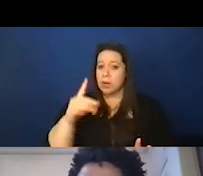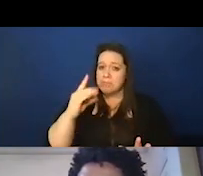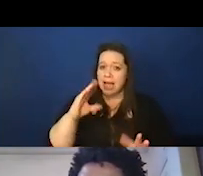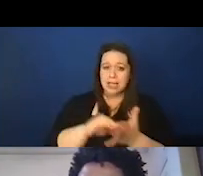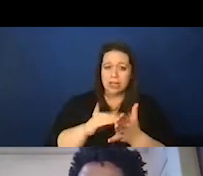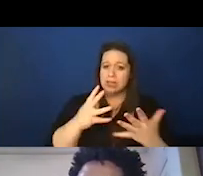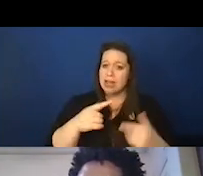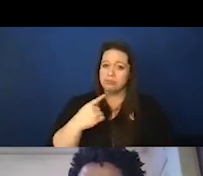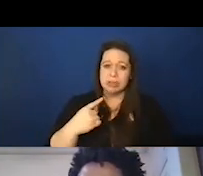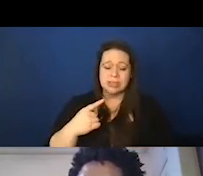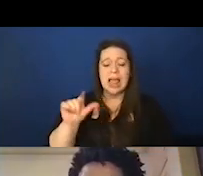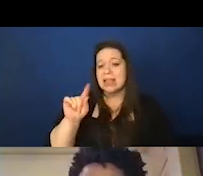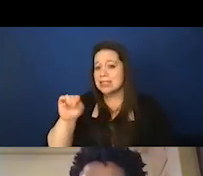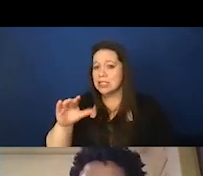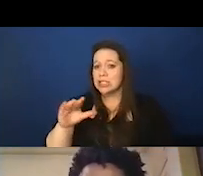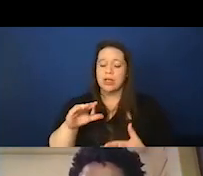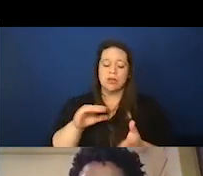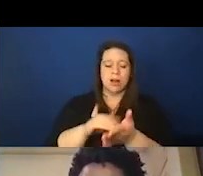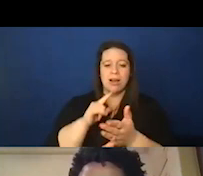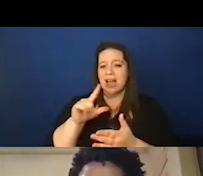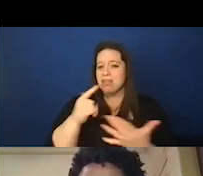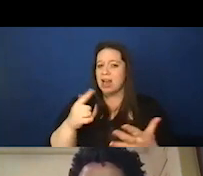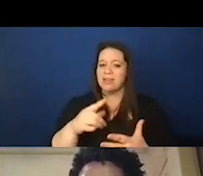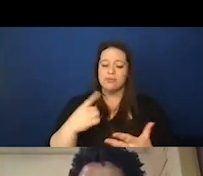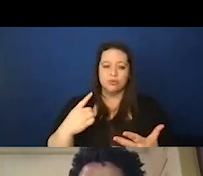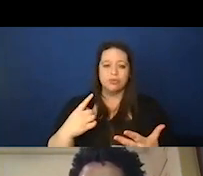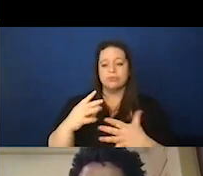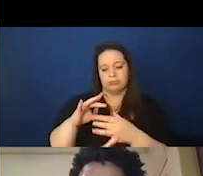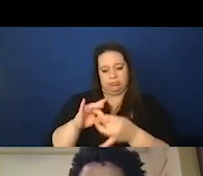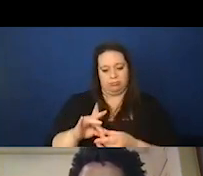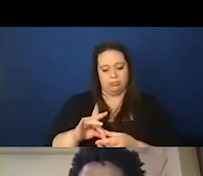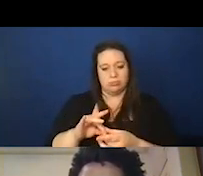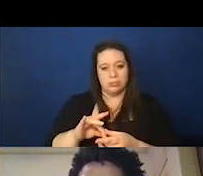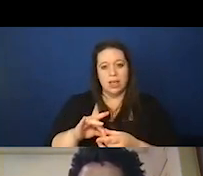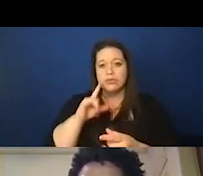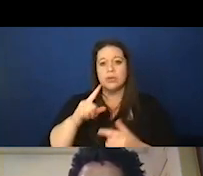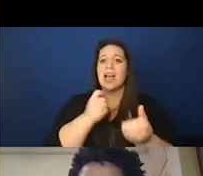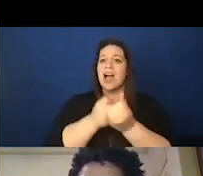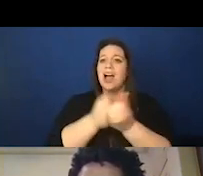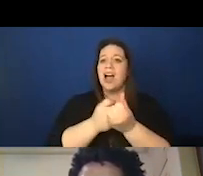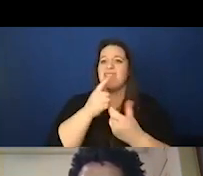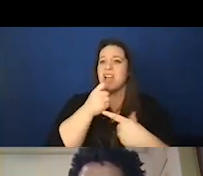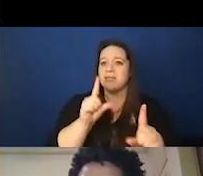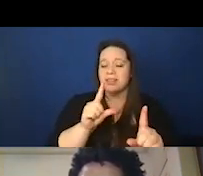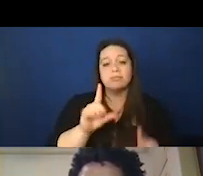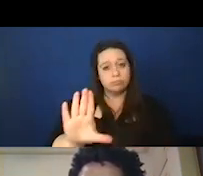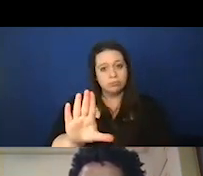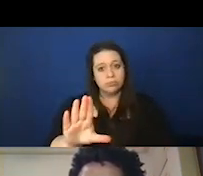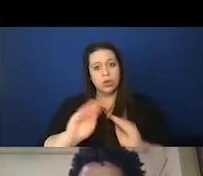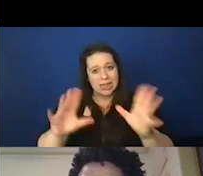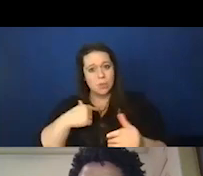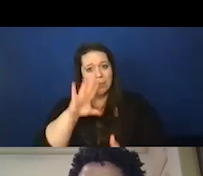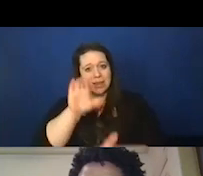on the line. Latino doctors have a lot on the line. If we didn't believe in the science, we wouldn't be pushing it and encouraging Blacks and